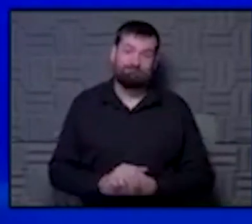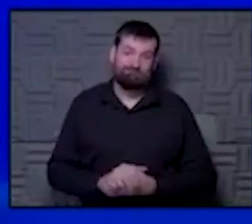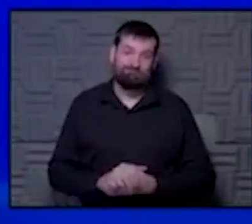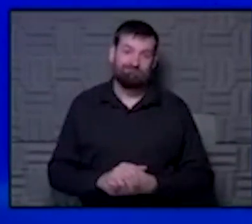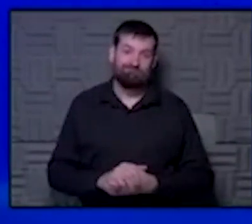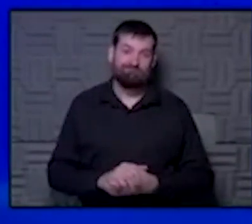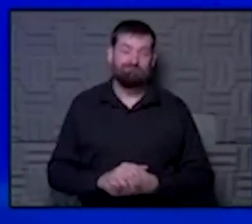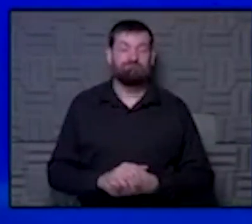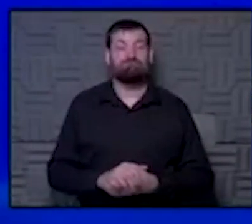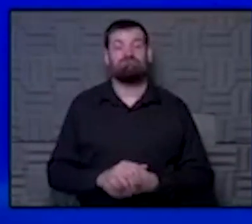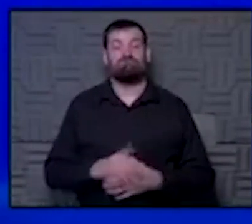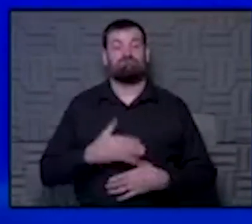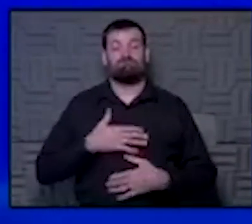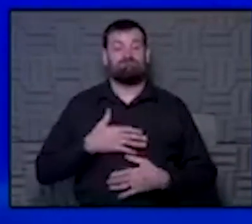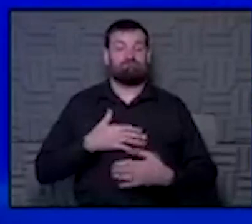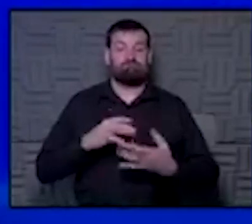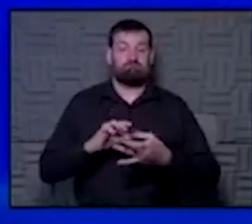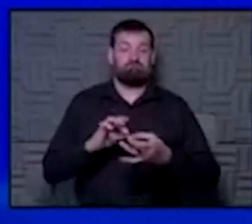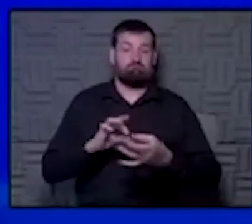But here's what I would say.